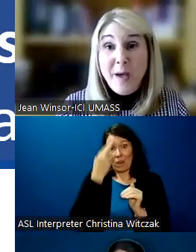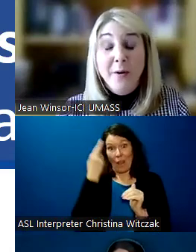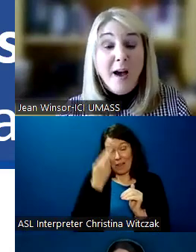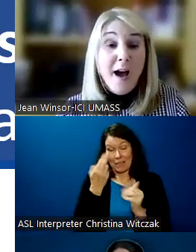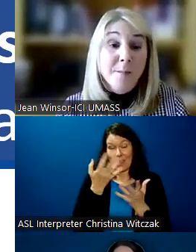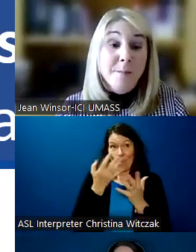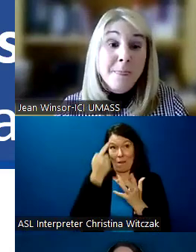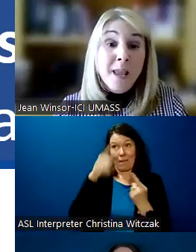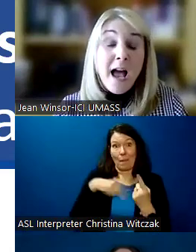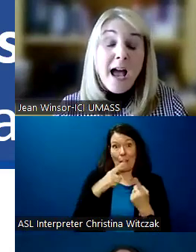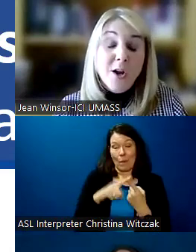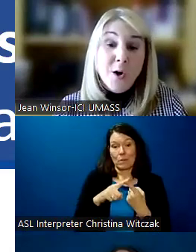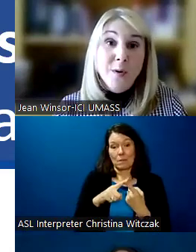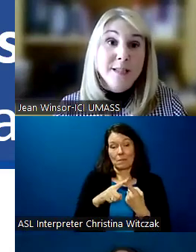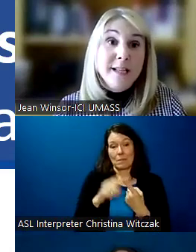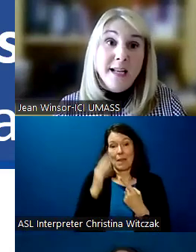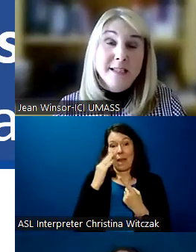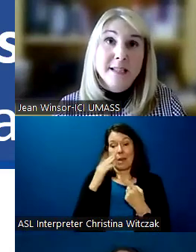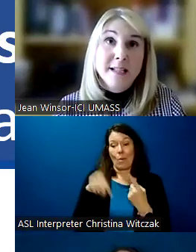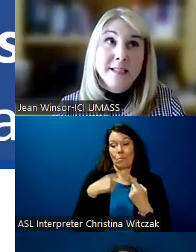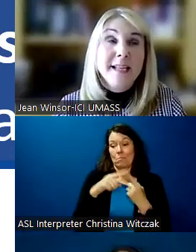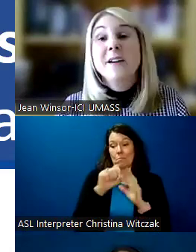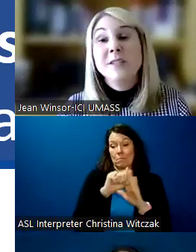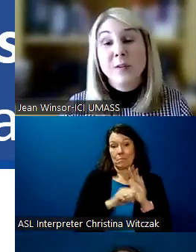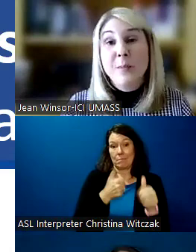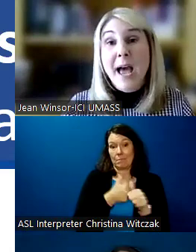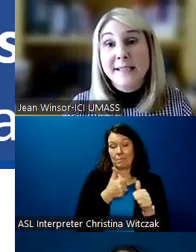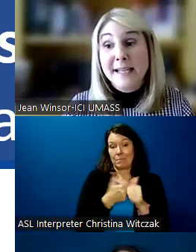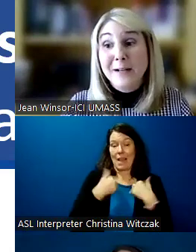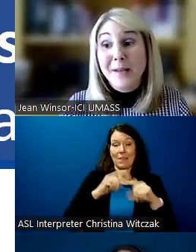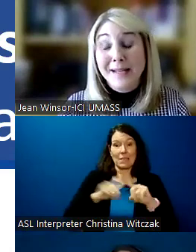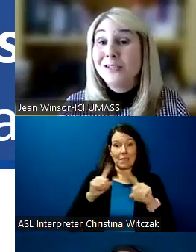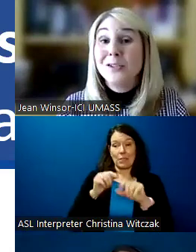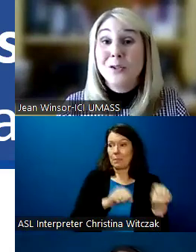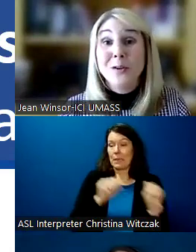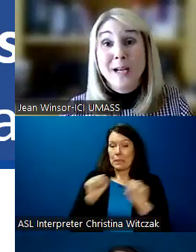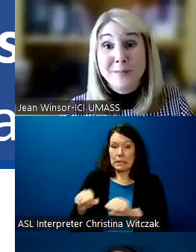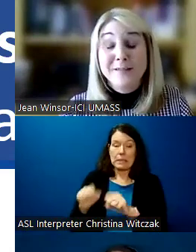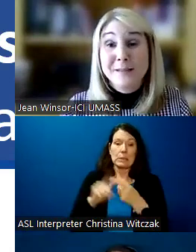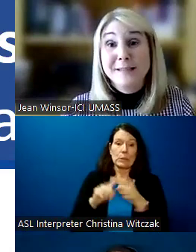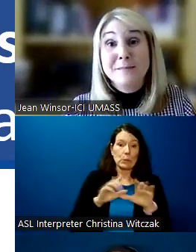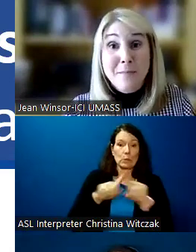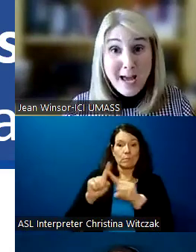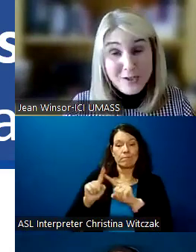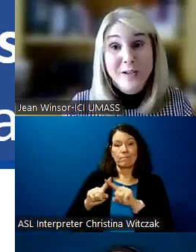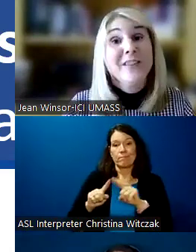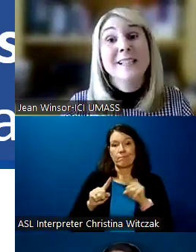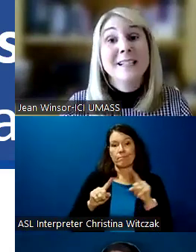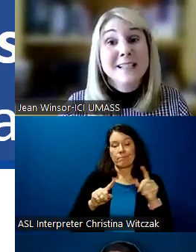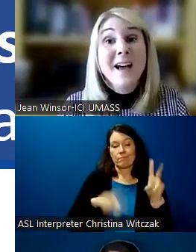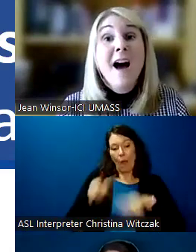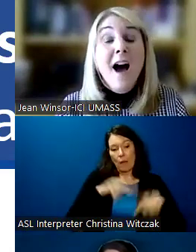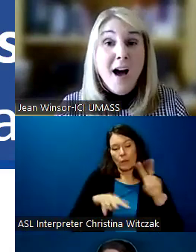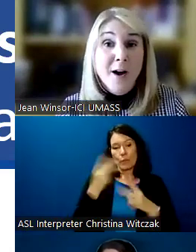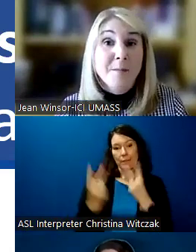think about. I know when states have different capacity and abilities to do those types of monitoring